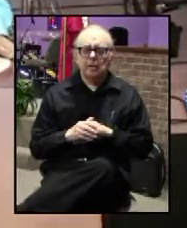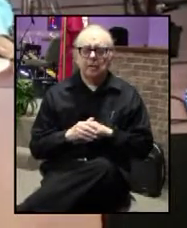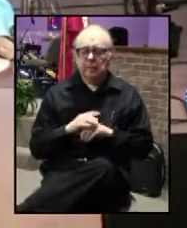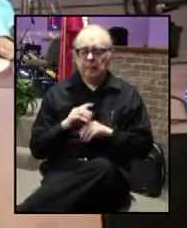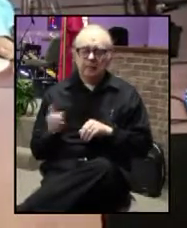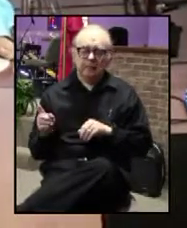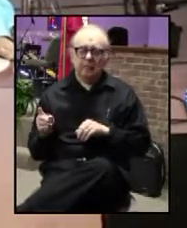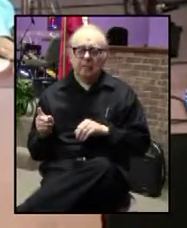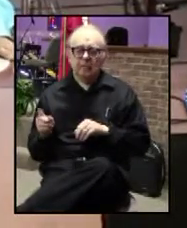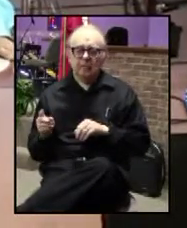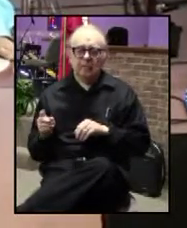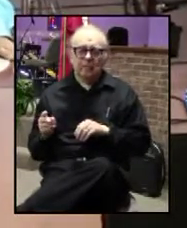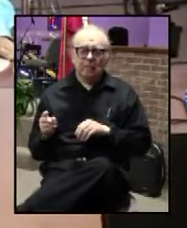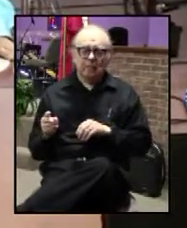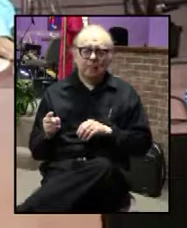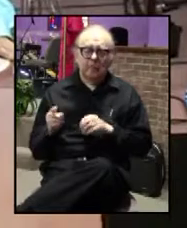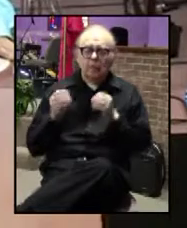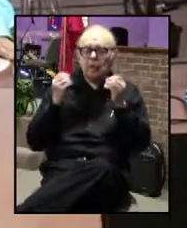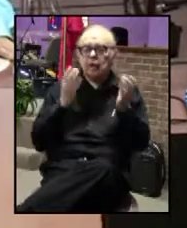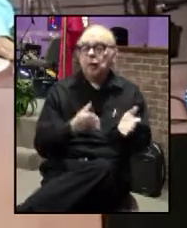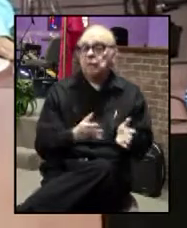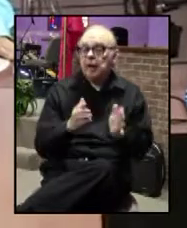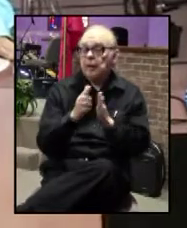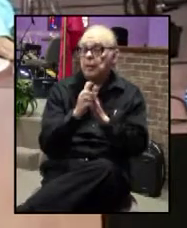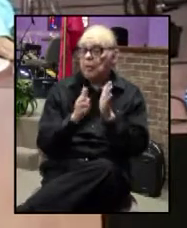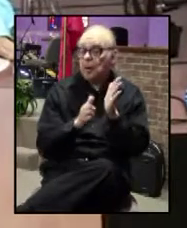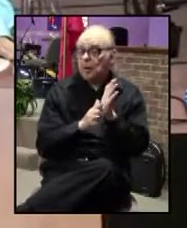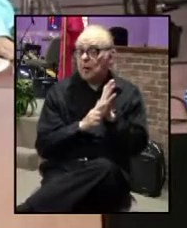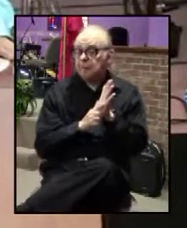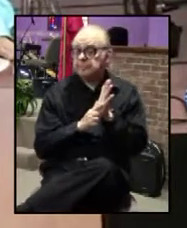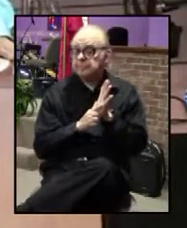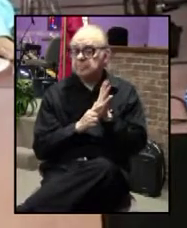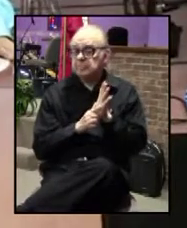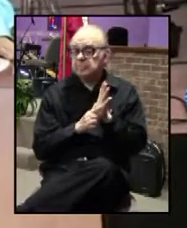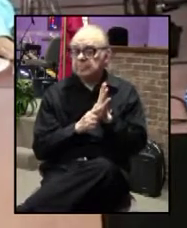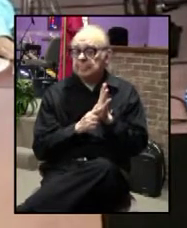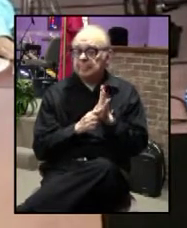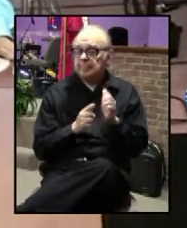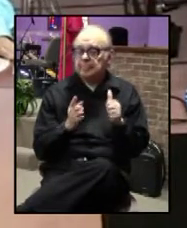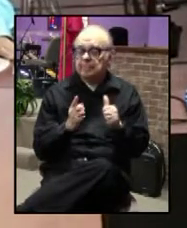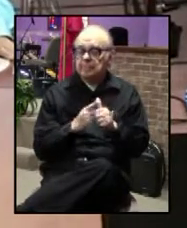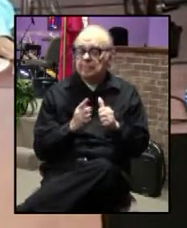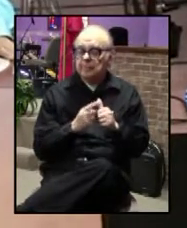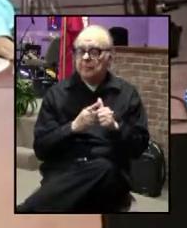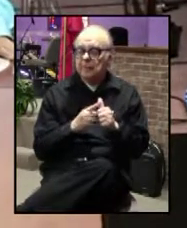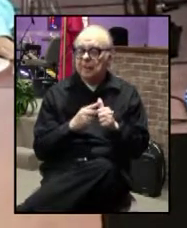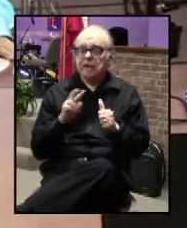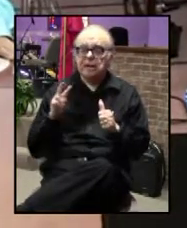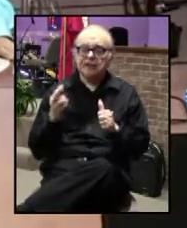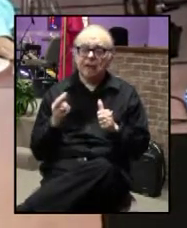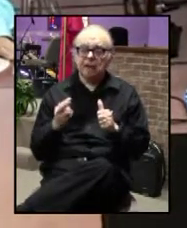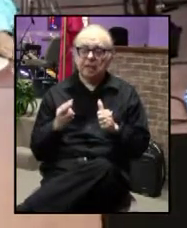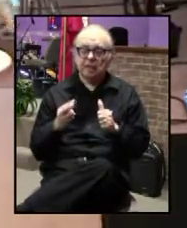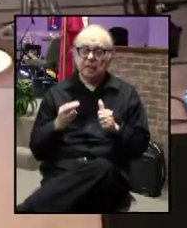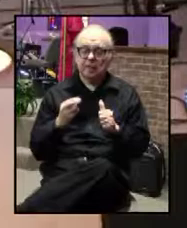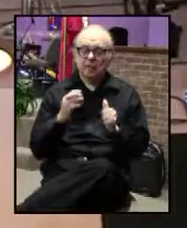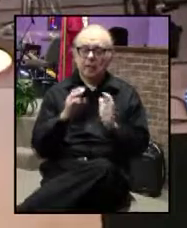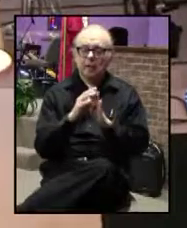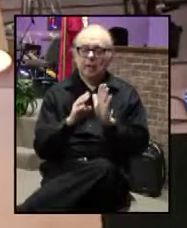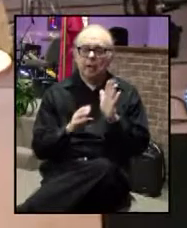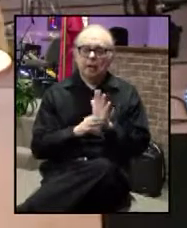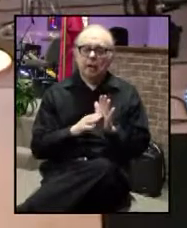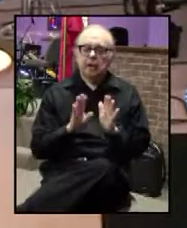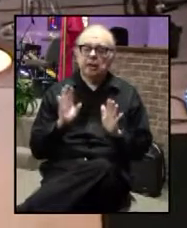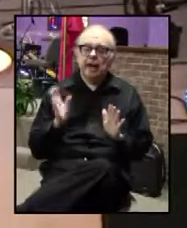They obeyed the law, the first and the second commandment, that they shall have no